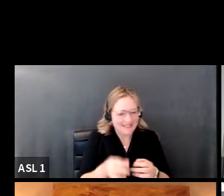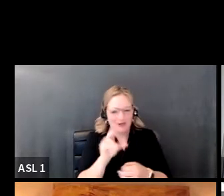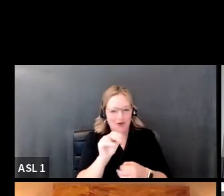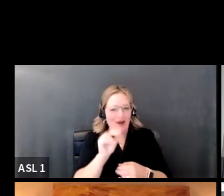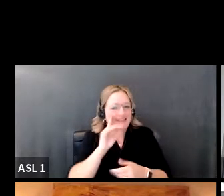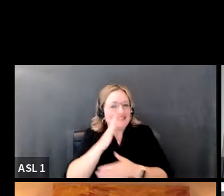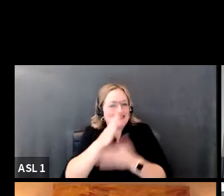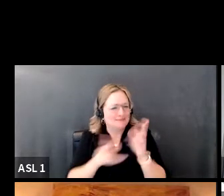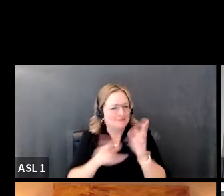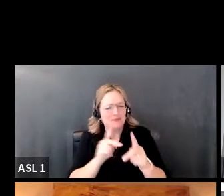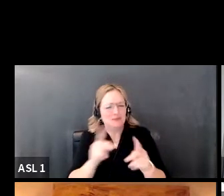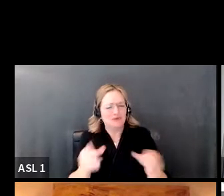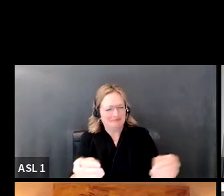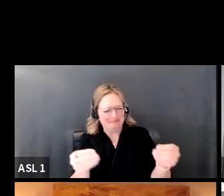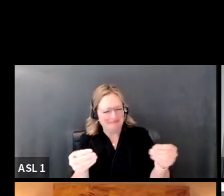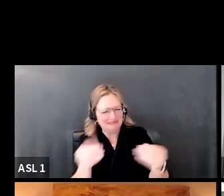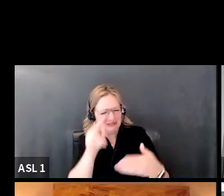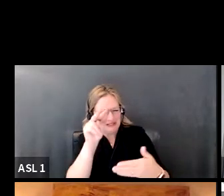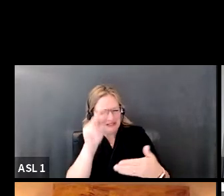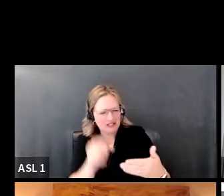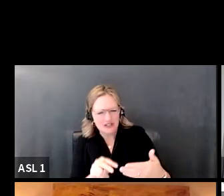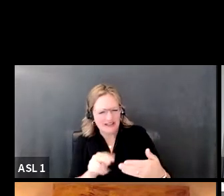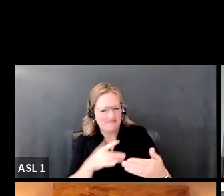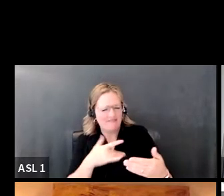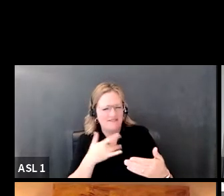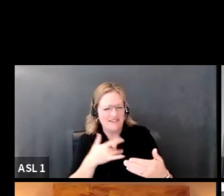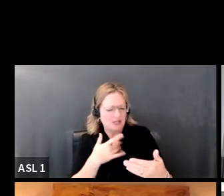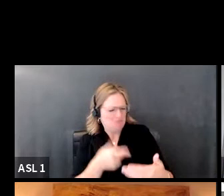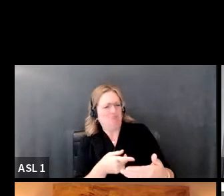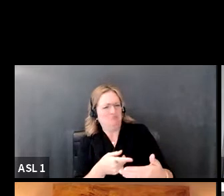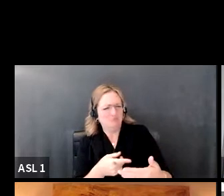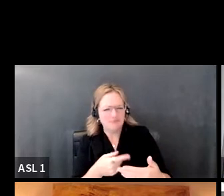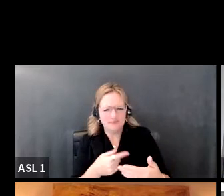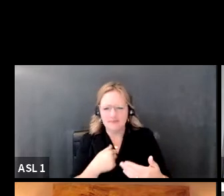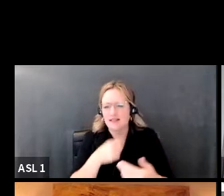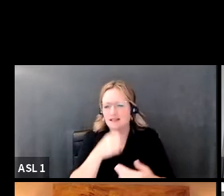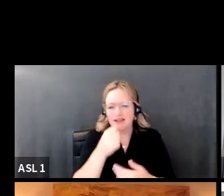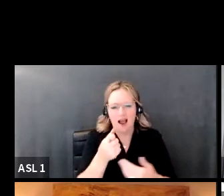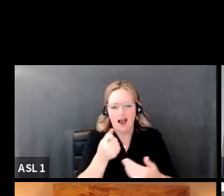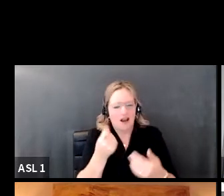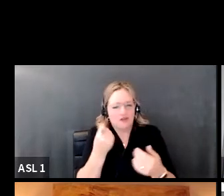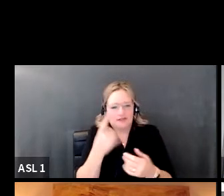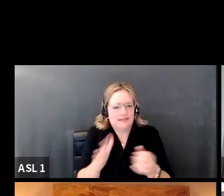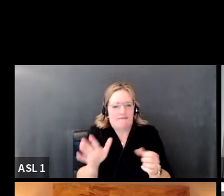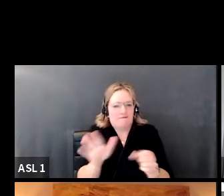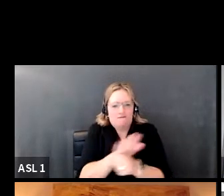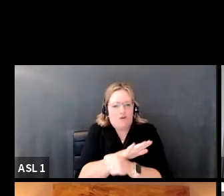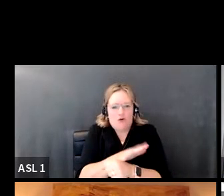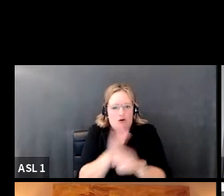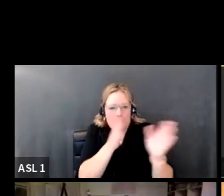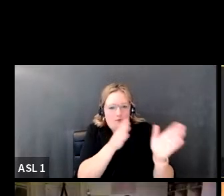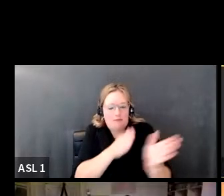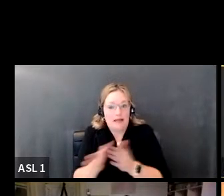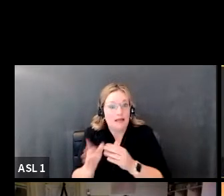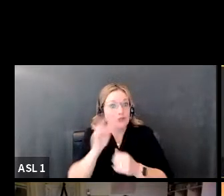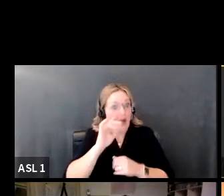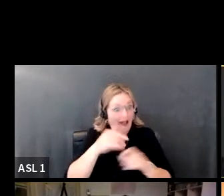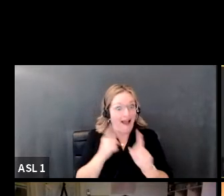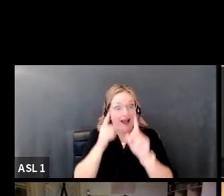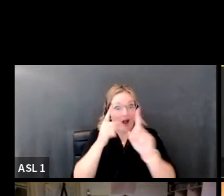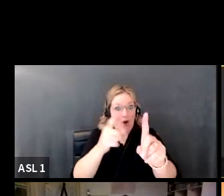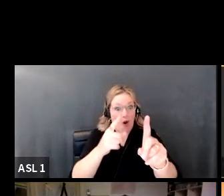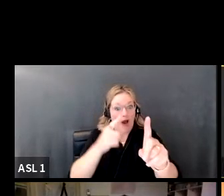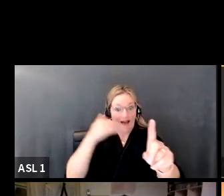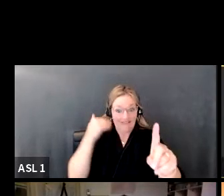publicly sharing and talking about the chiefs and your plan going forward about how you're going to get there because i don't think